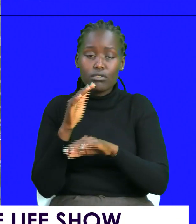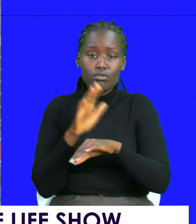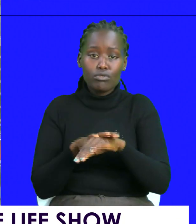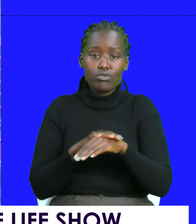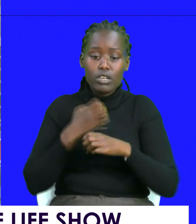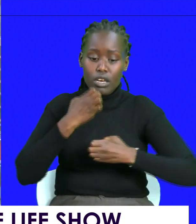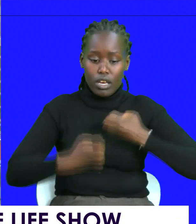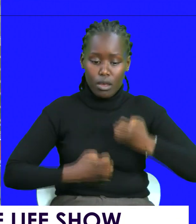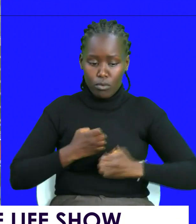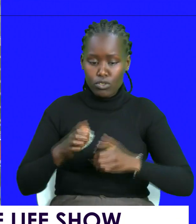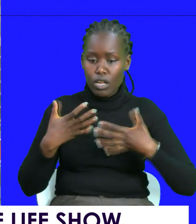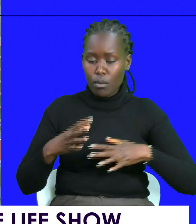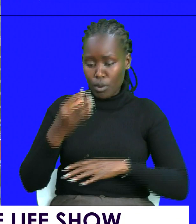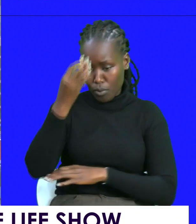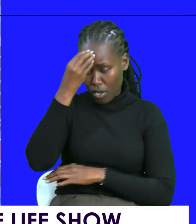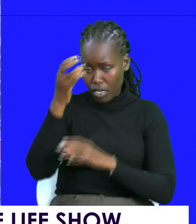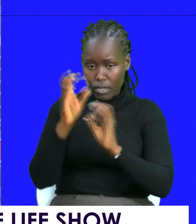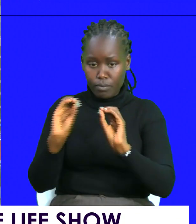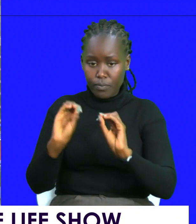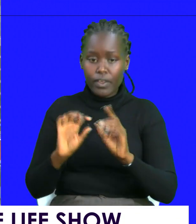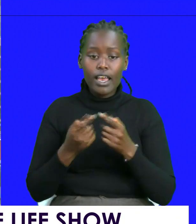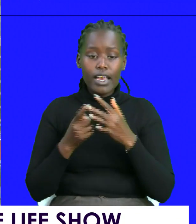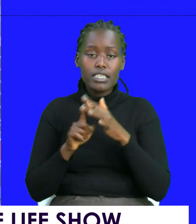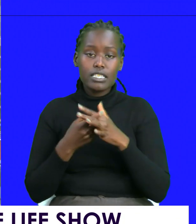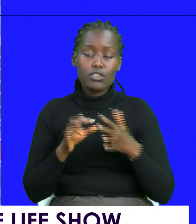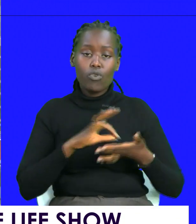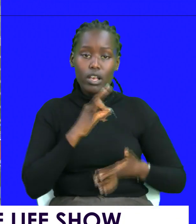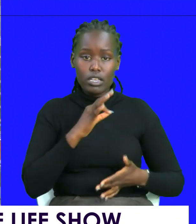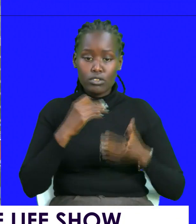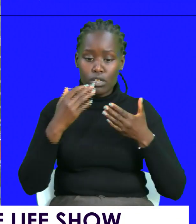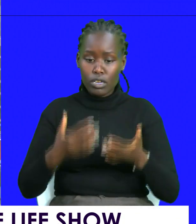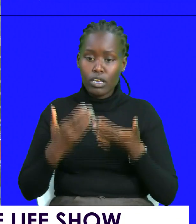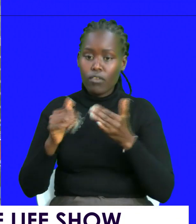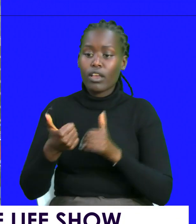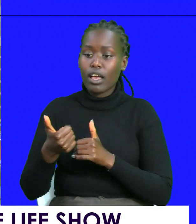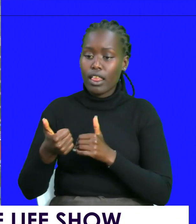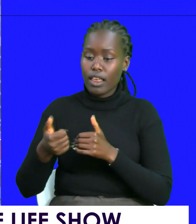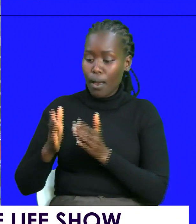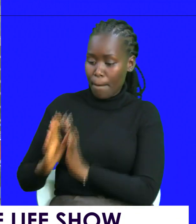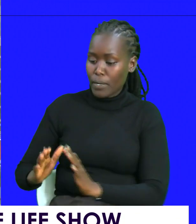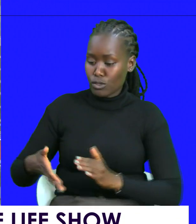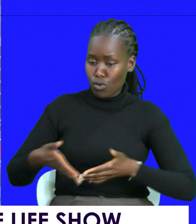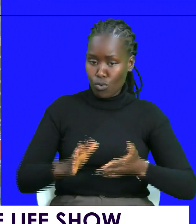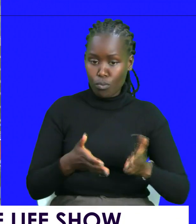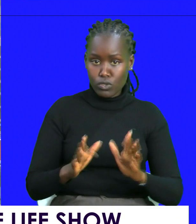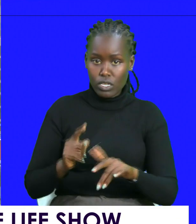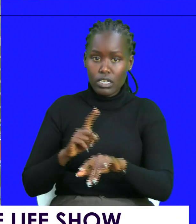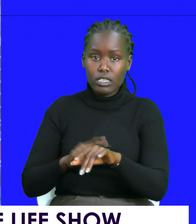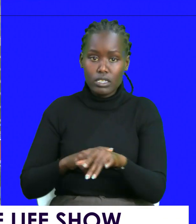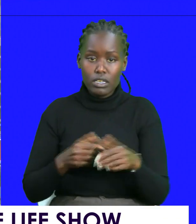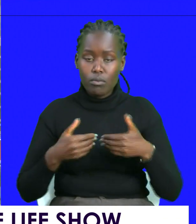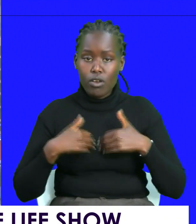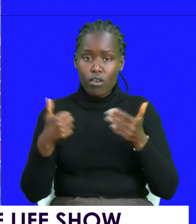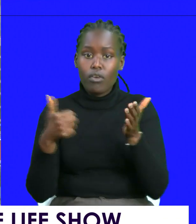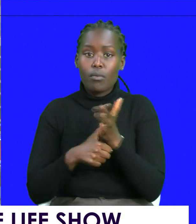are not angry with each other. It starts with the soul. You start giving each other an opportunity. When there was a problem